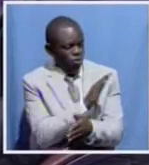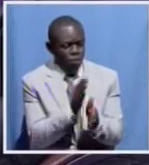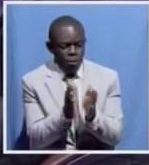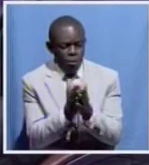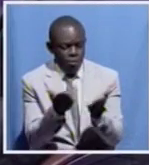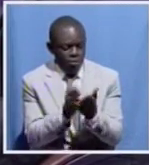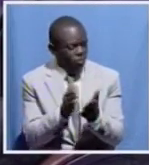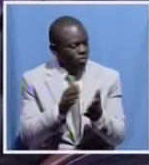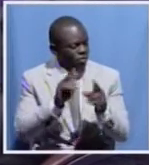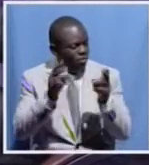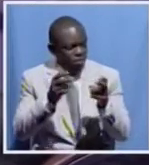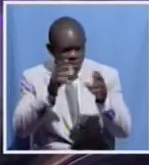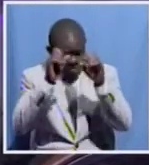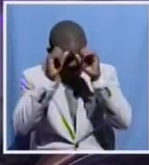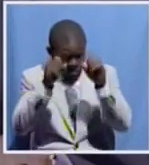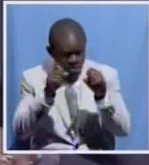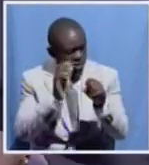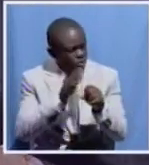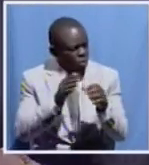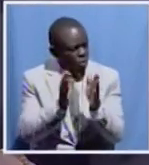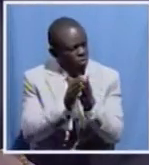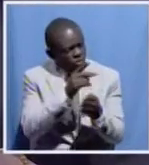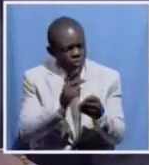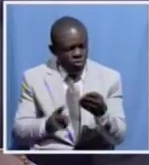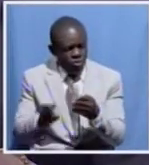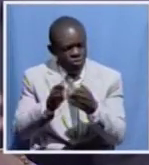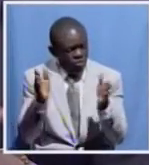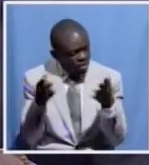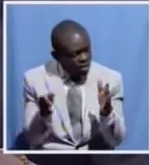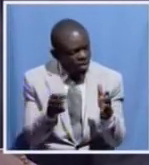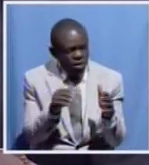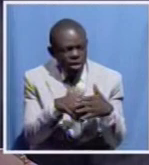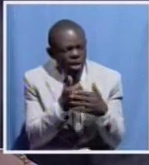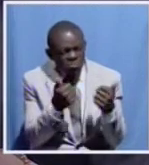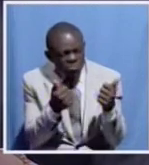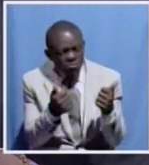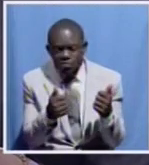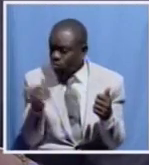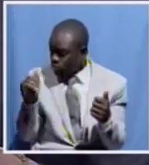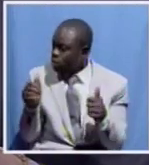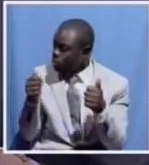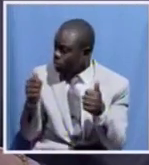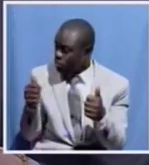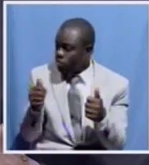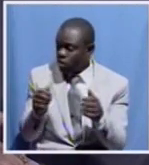president. How was it? It was great. At the University of Zambia, the Vice Chancellor,